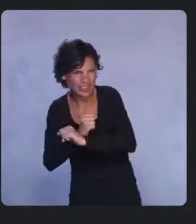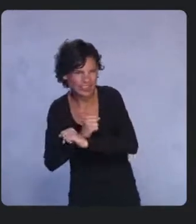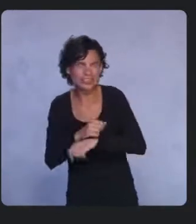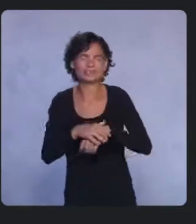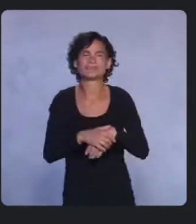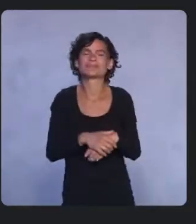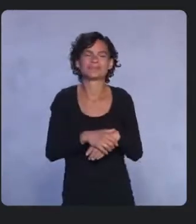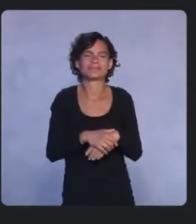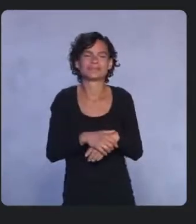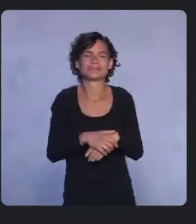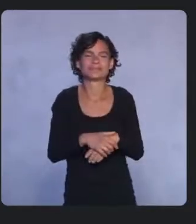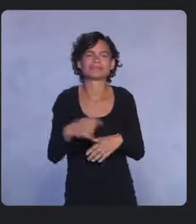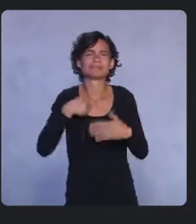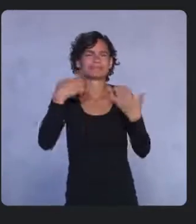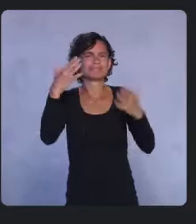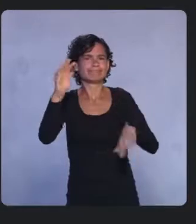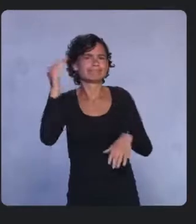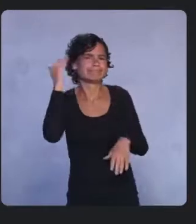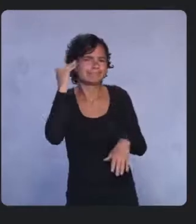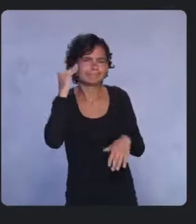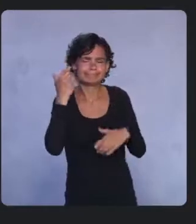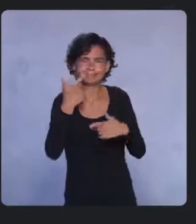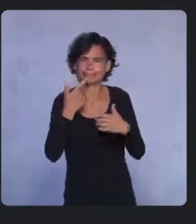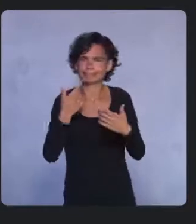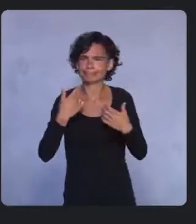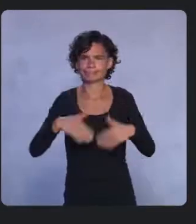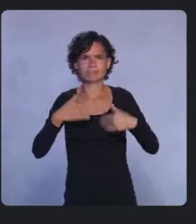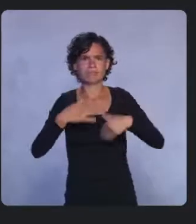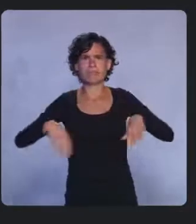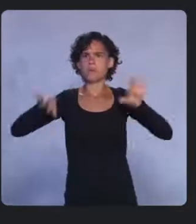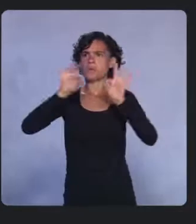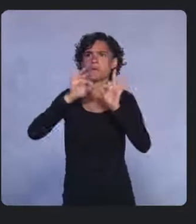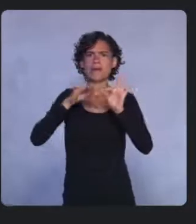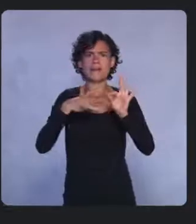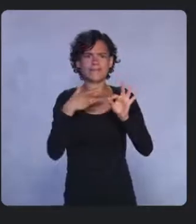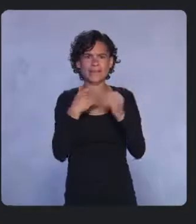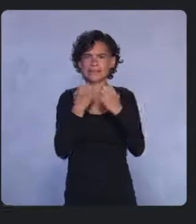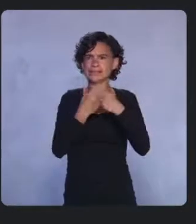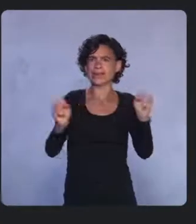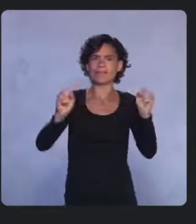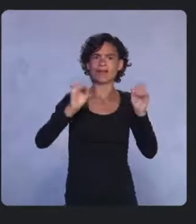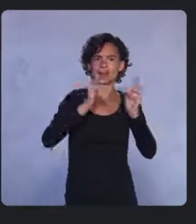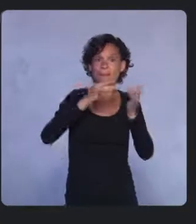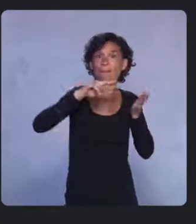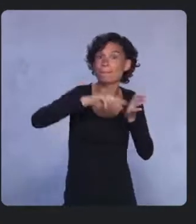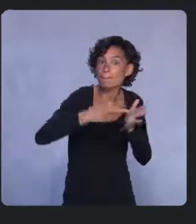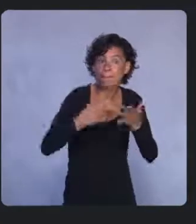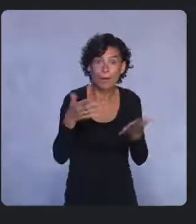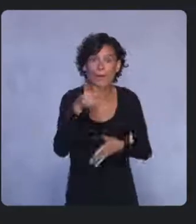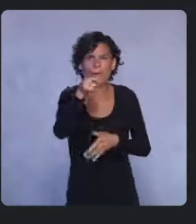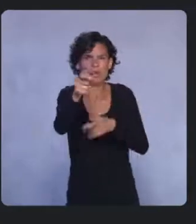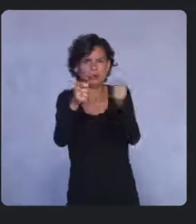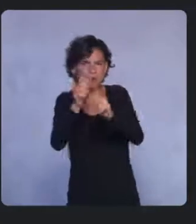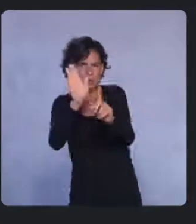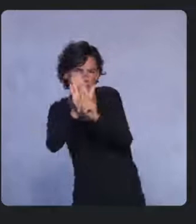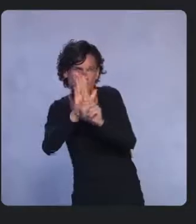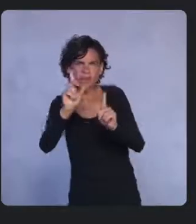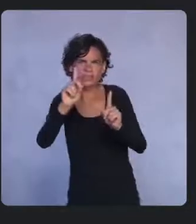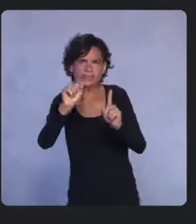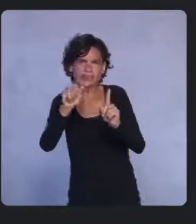We know that a big part of feeling safe online is having control over your data. Privacy is